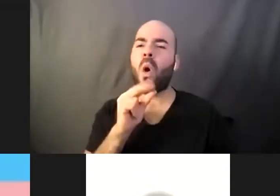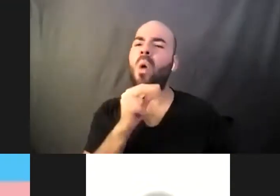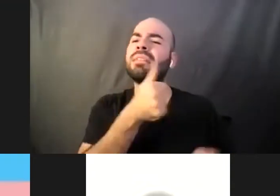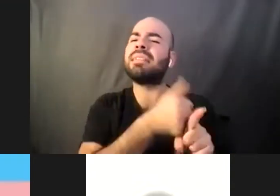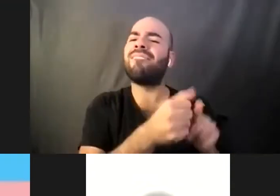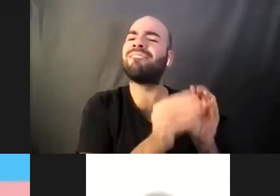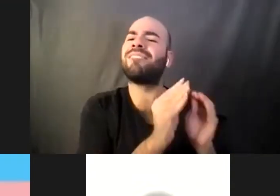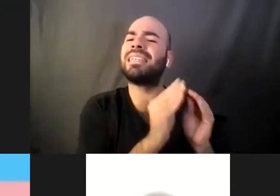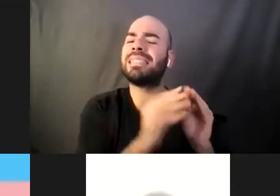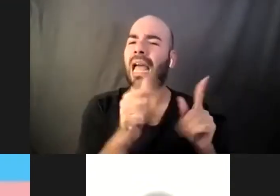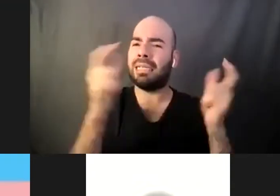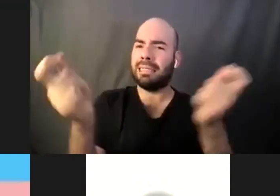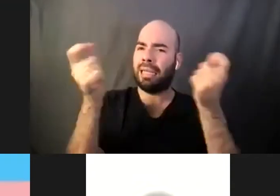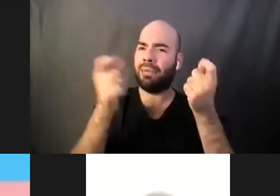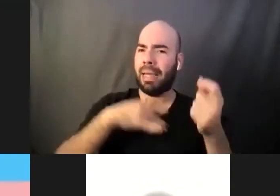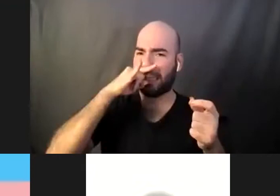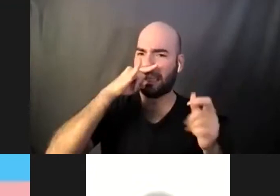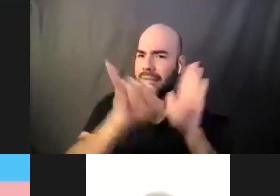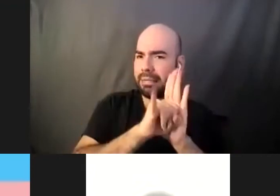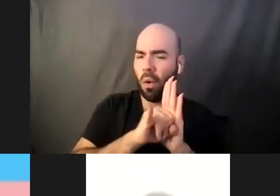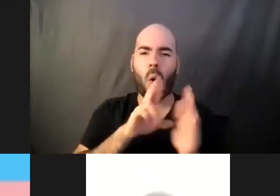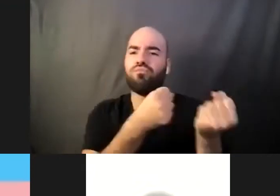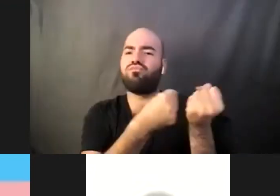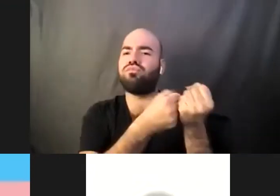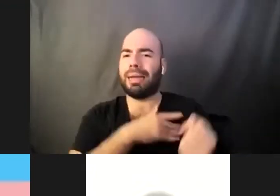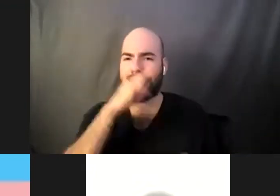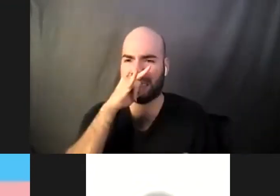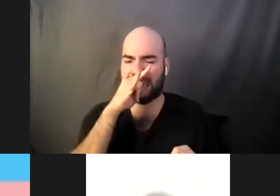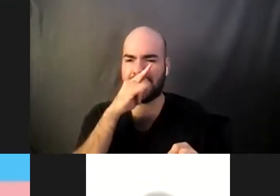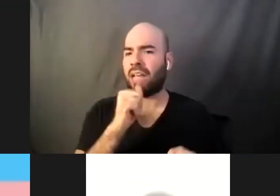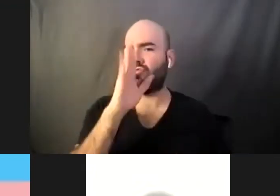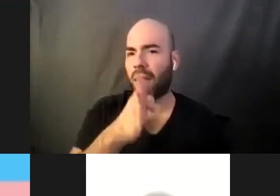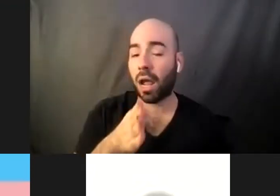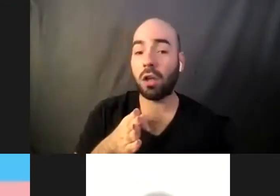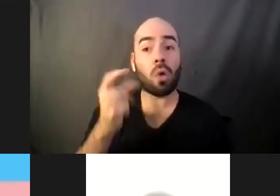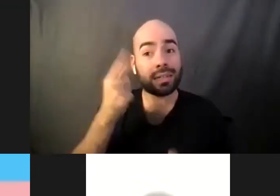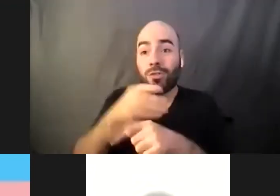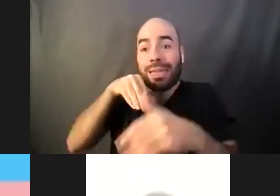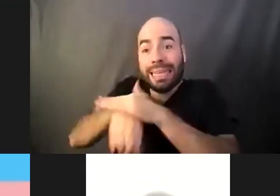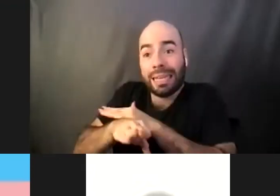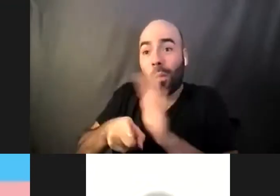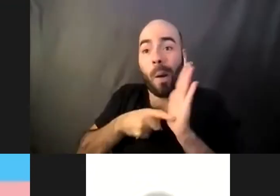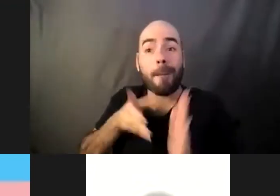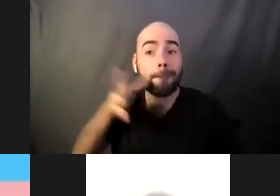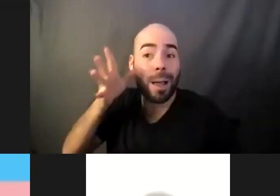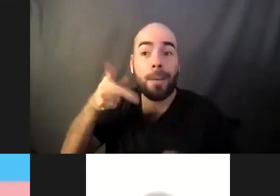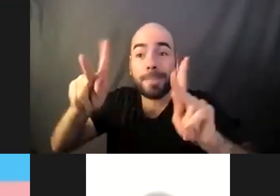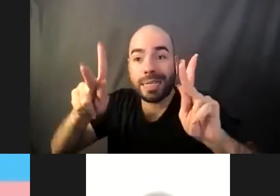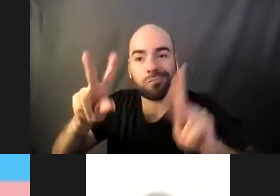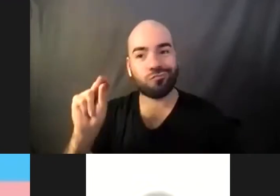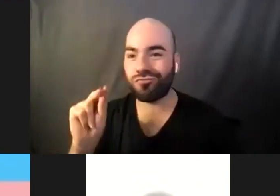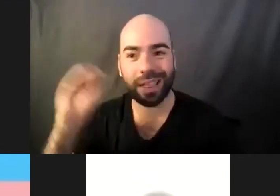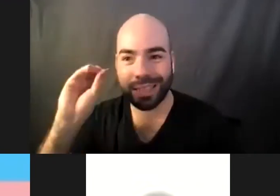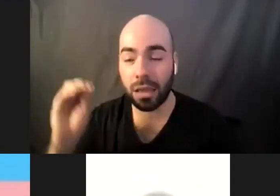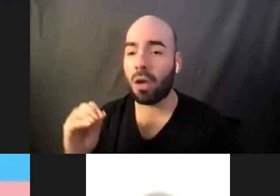not celebrating my kid's identity or affirming my child. So you don't need parents' permission when you come to us. We consistently hand out free condoms,